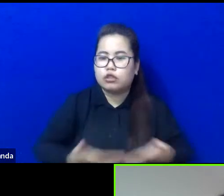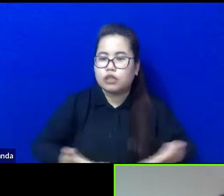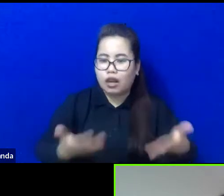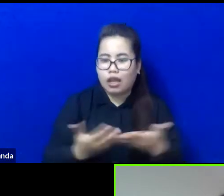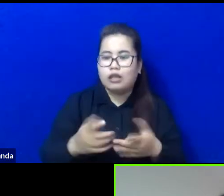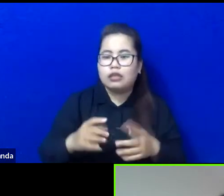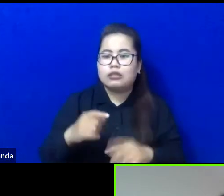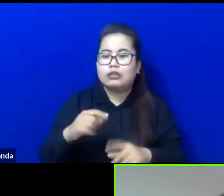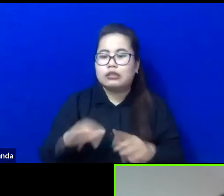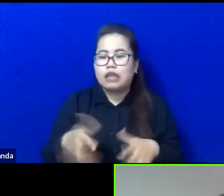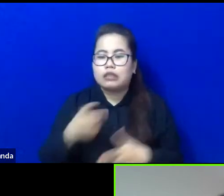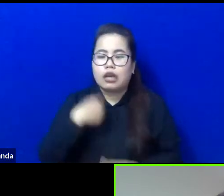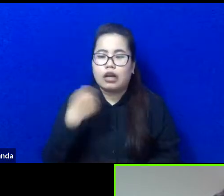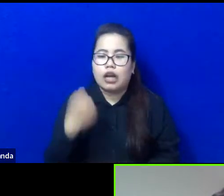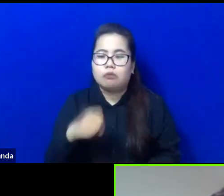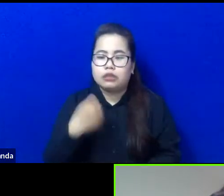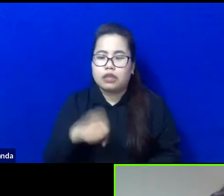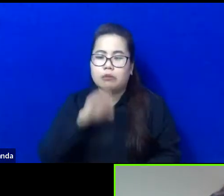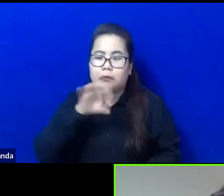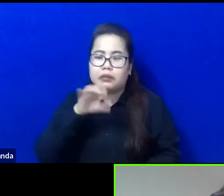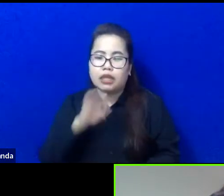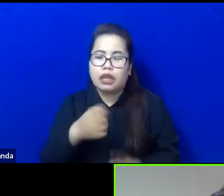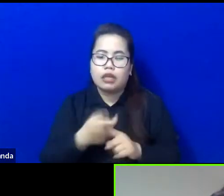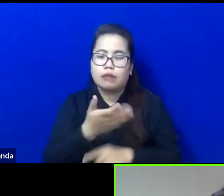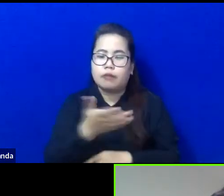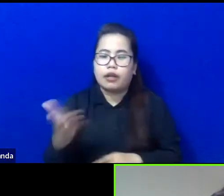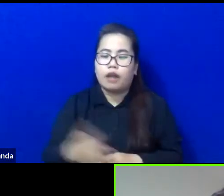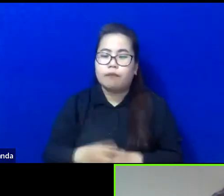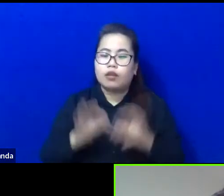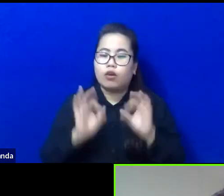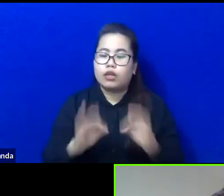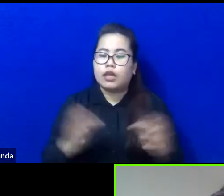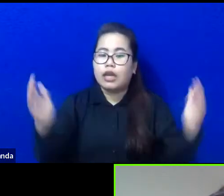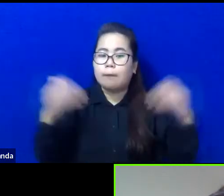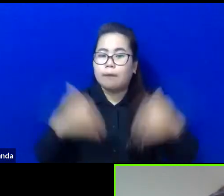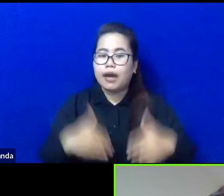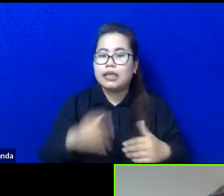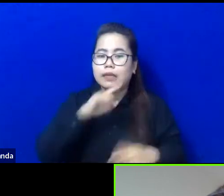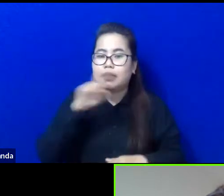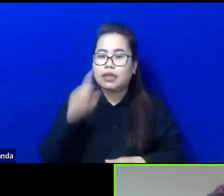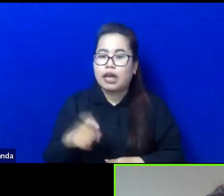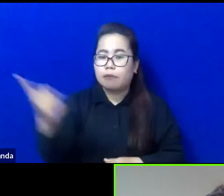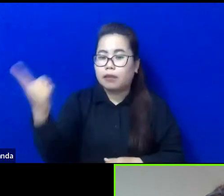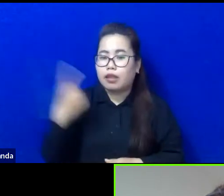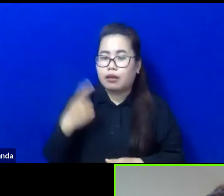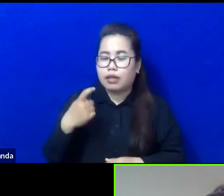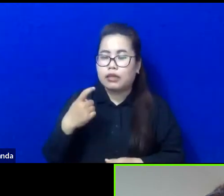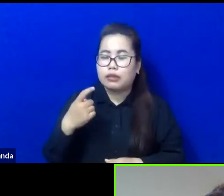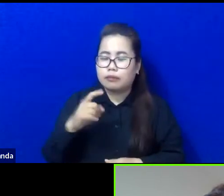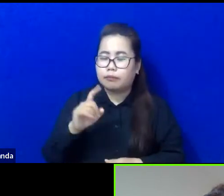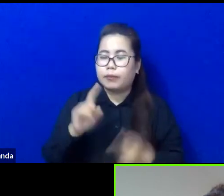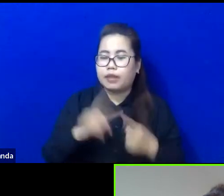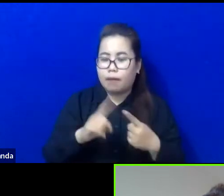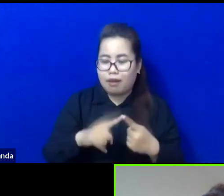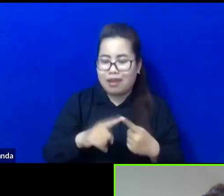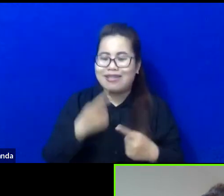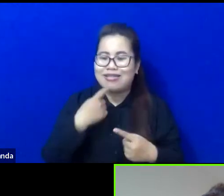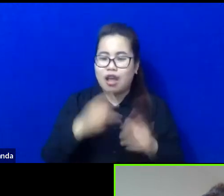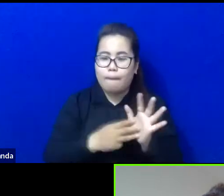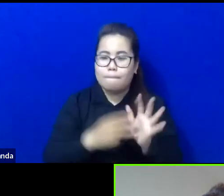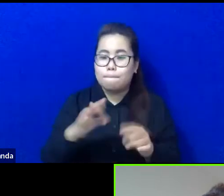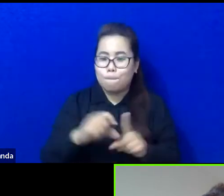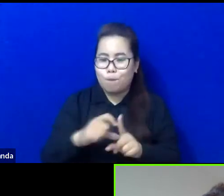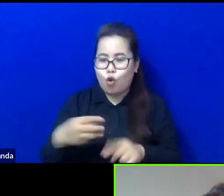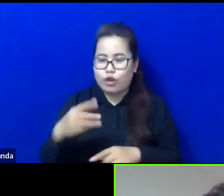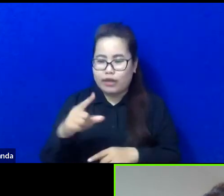Just going back to the first part of that question regarding models. Look, I guess I can only